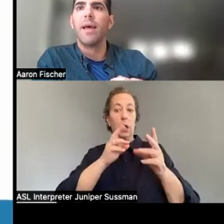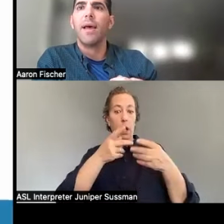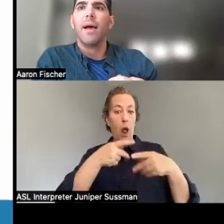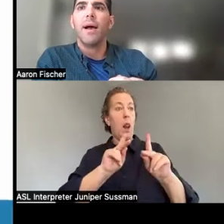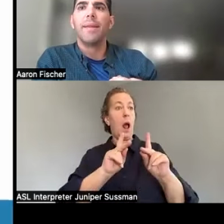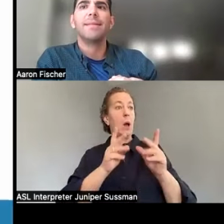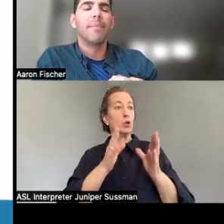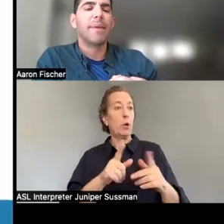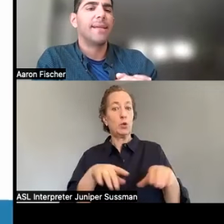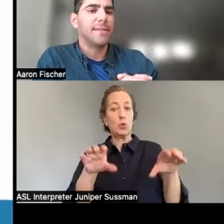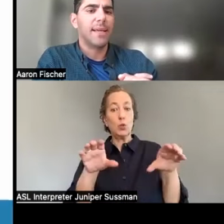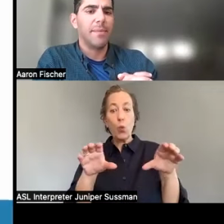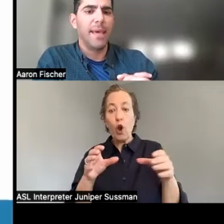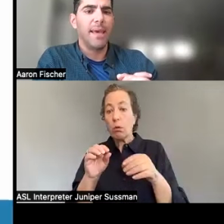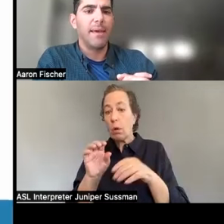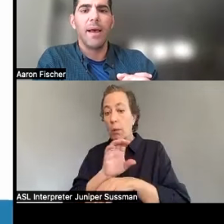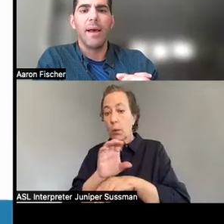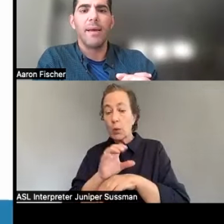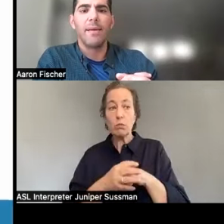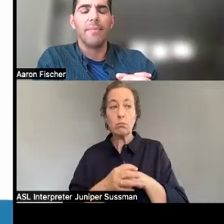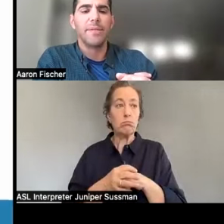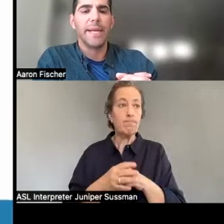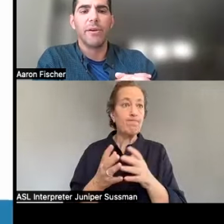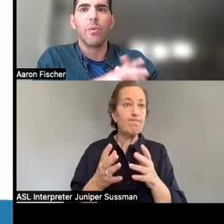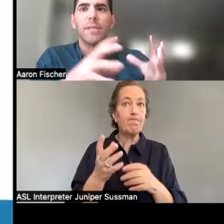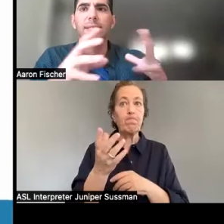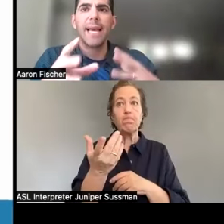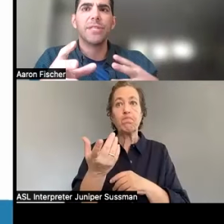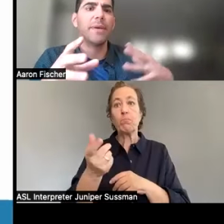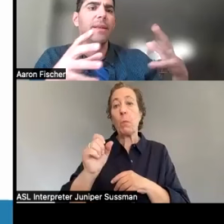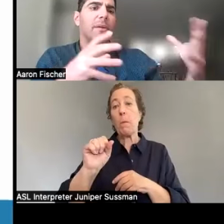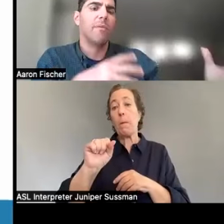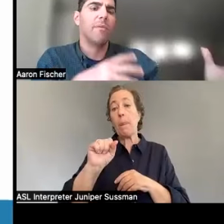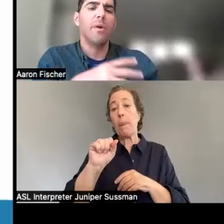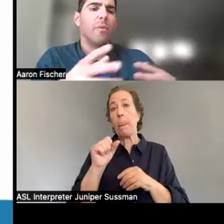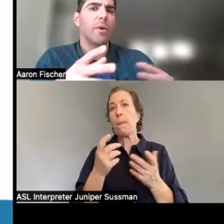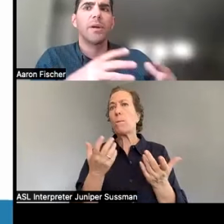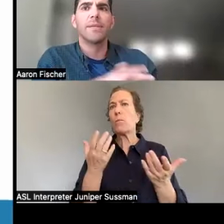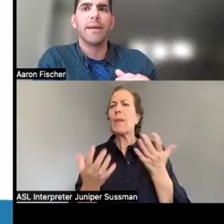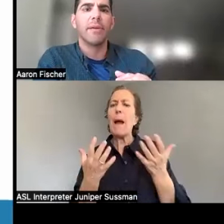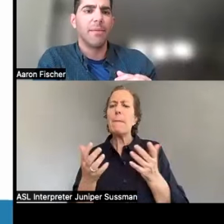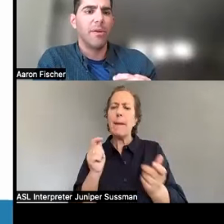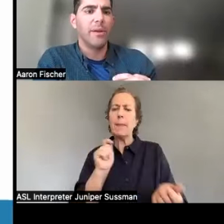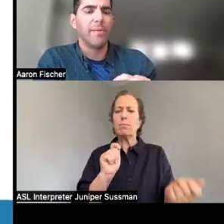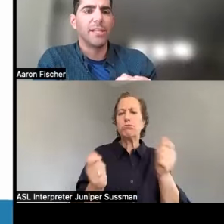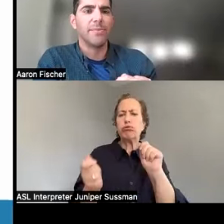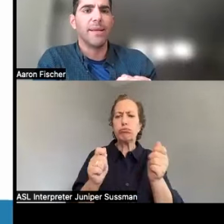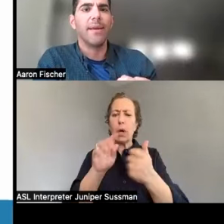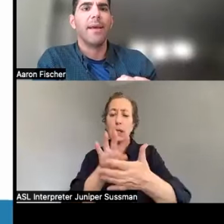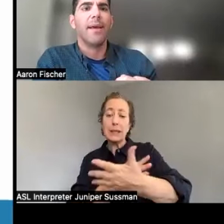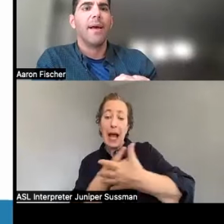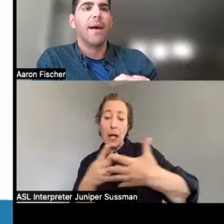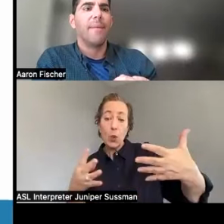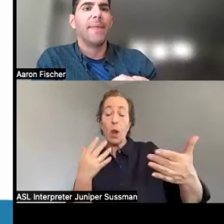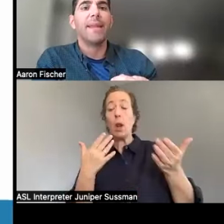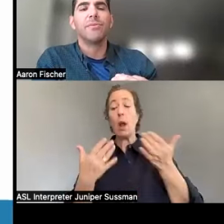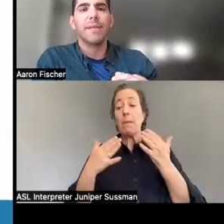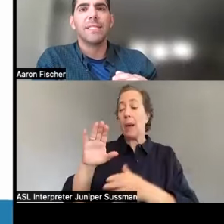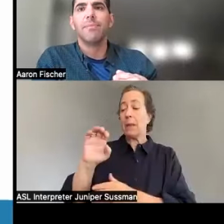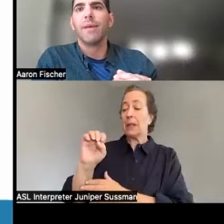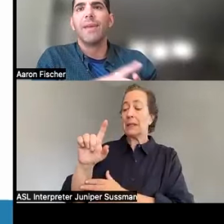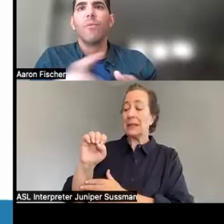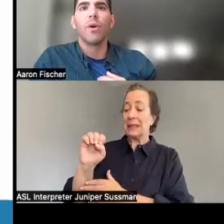computers. And in some cases, it can be particular work scheduling, a remote work or telecommuting arrangement that